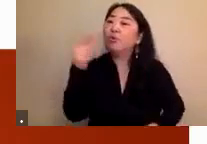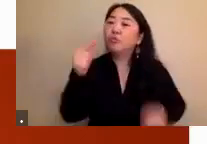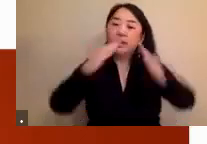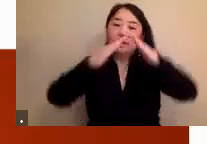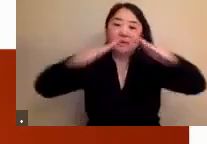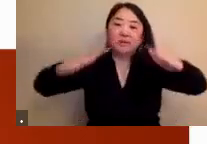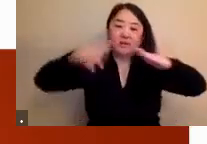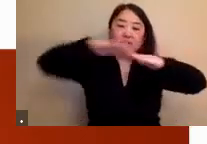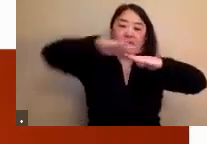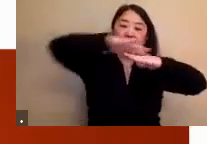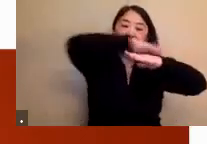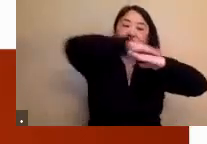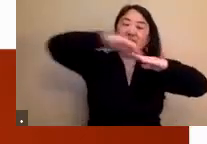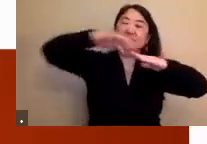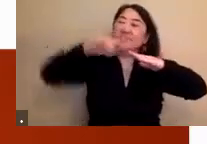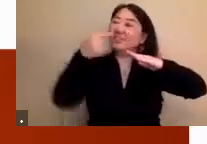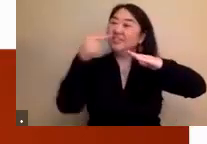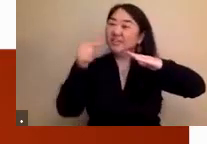cool,